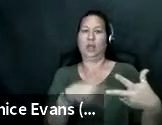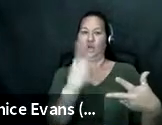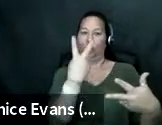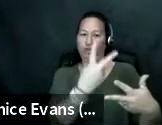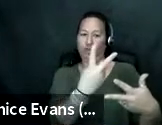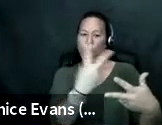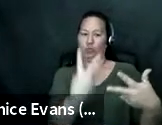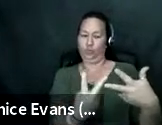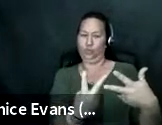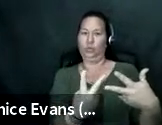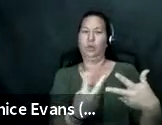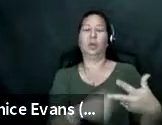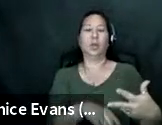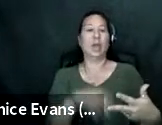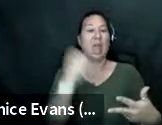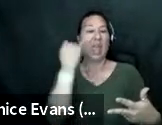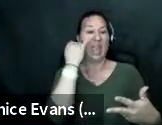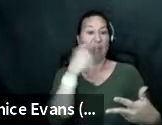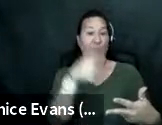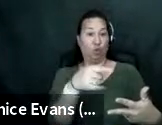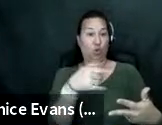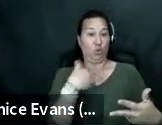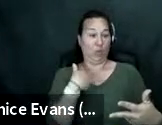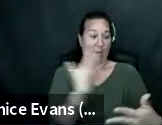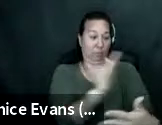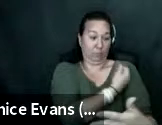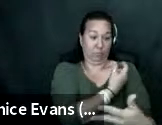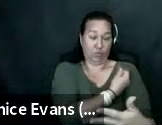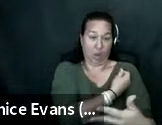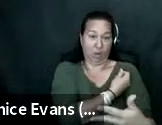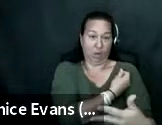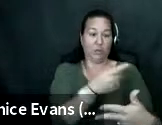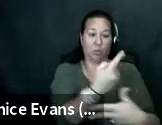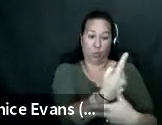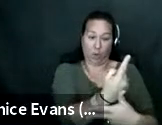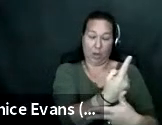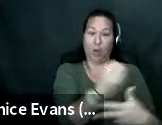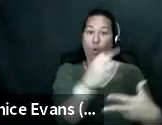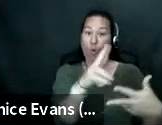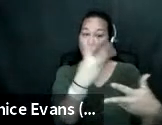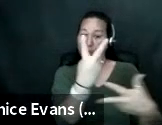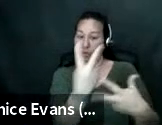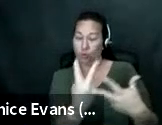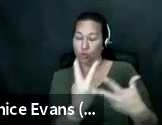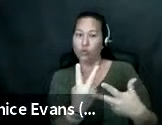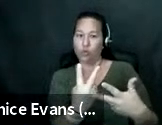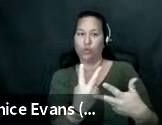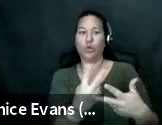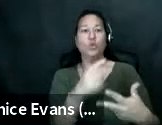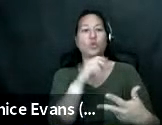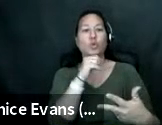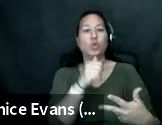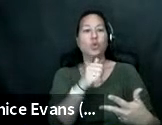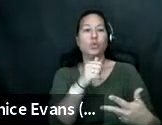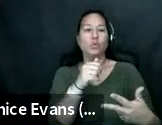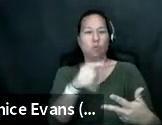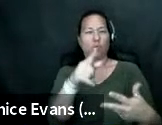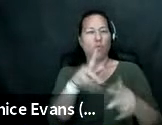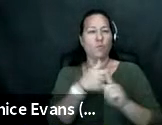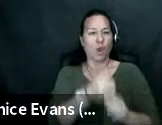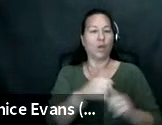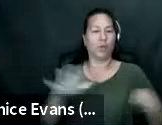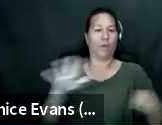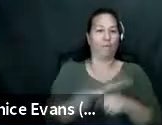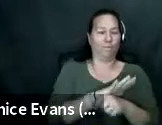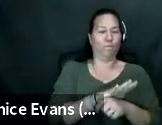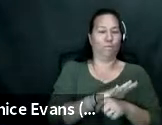vaccinated, you are not required to wear a mask or face covering indoors in public settings or outdoors in public settings.